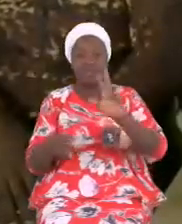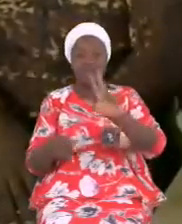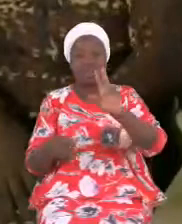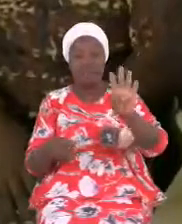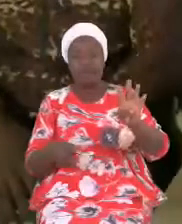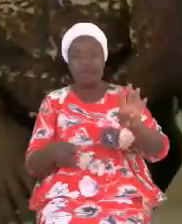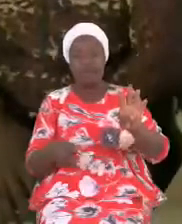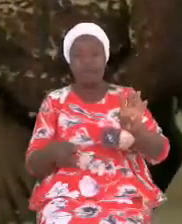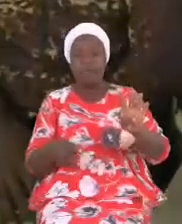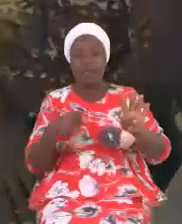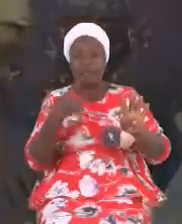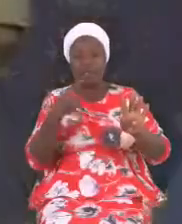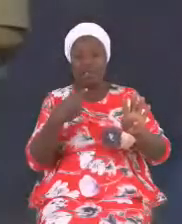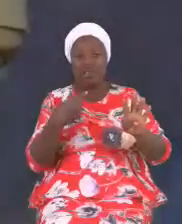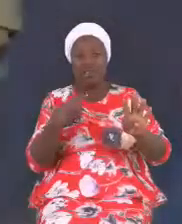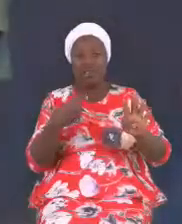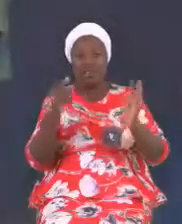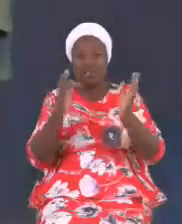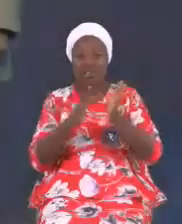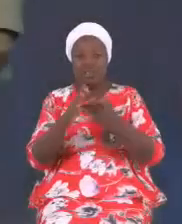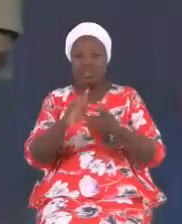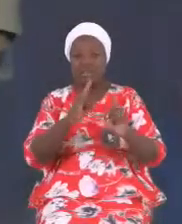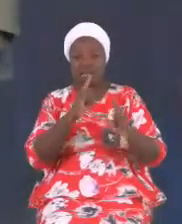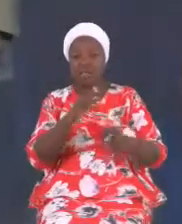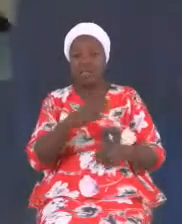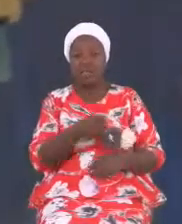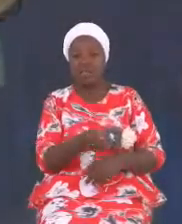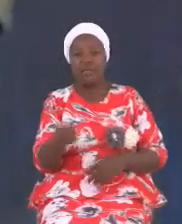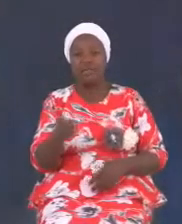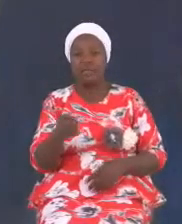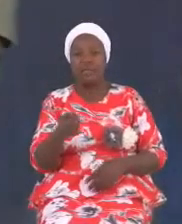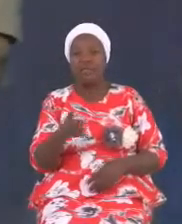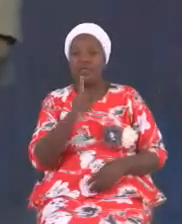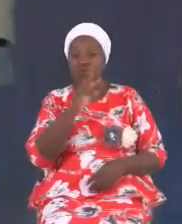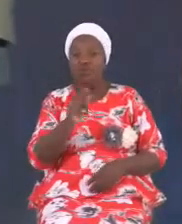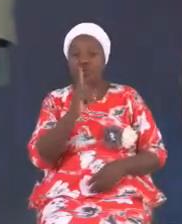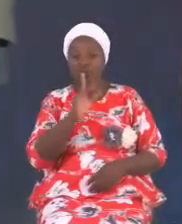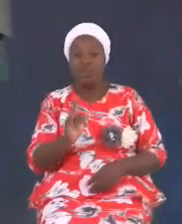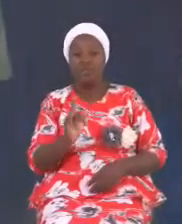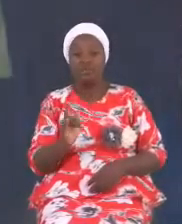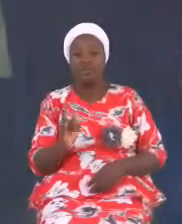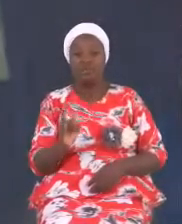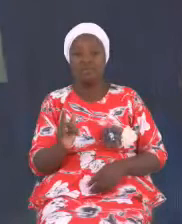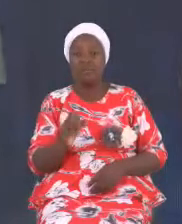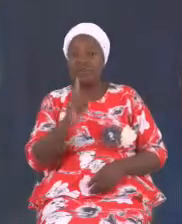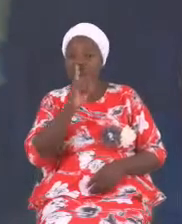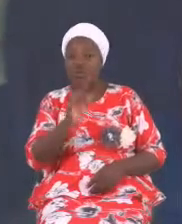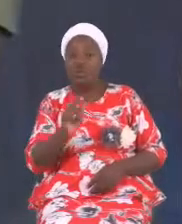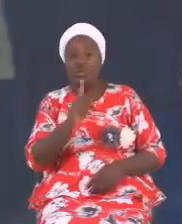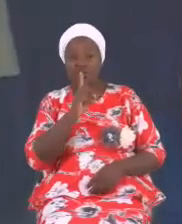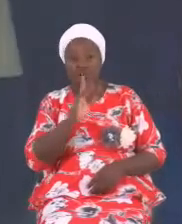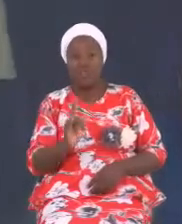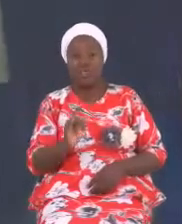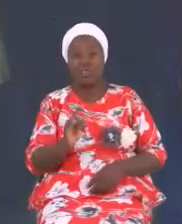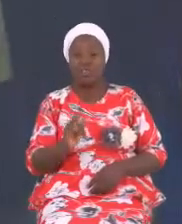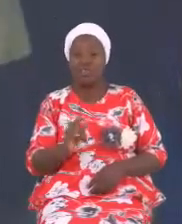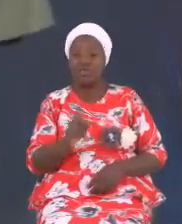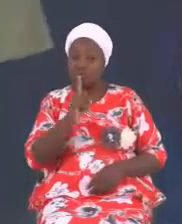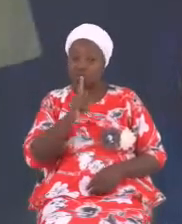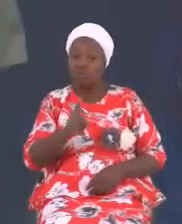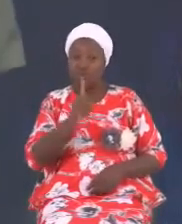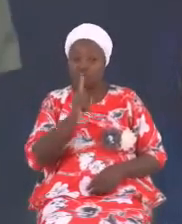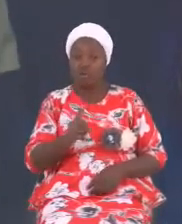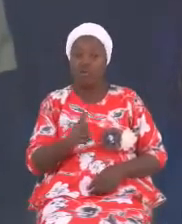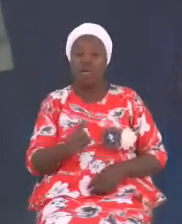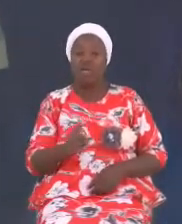it says, Jesus answered them, verily, verily, truly, truly, assuredly, I